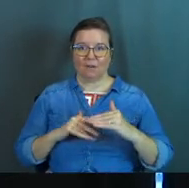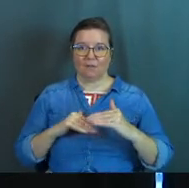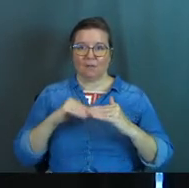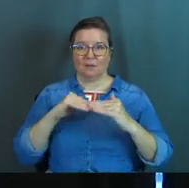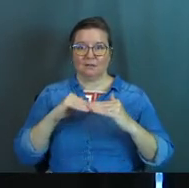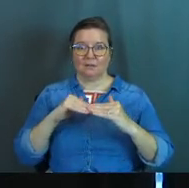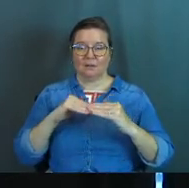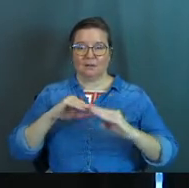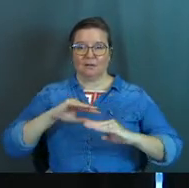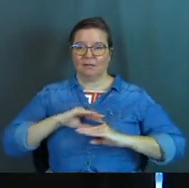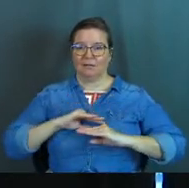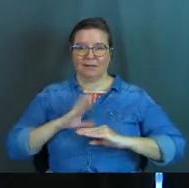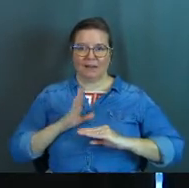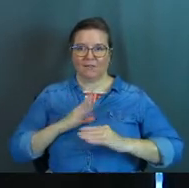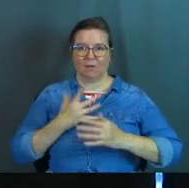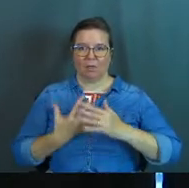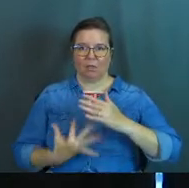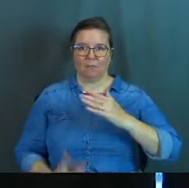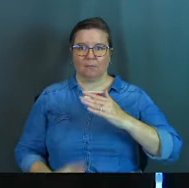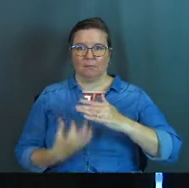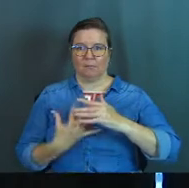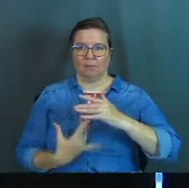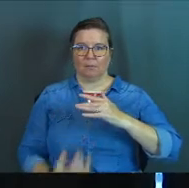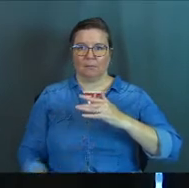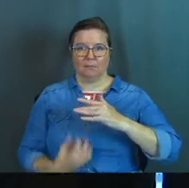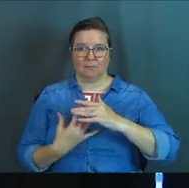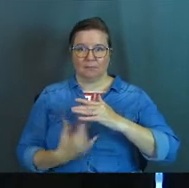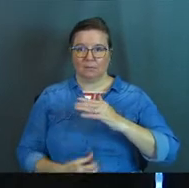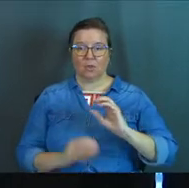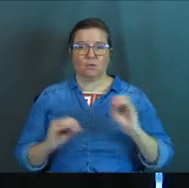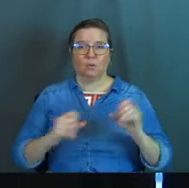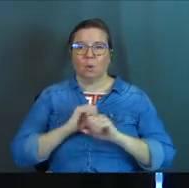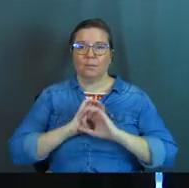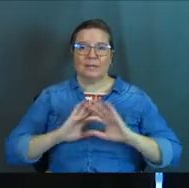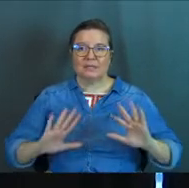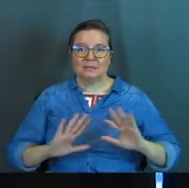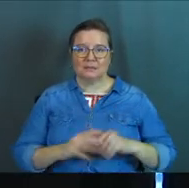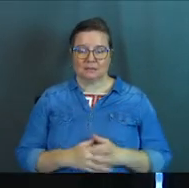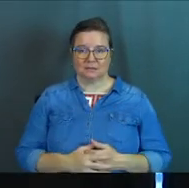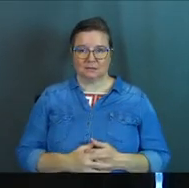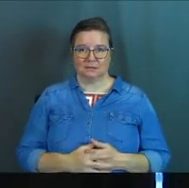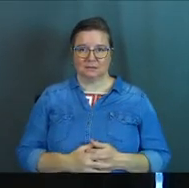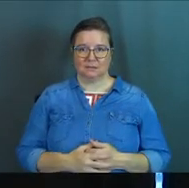you can relax and rest and just be settled. No peace.